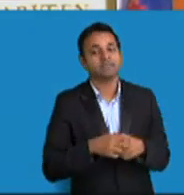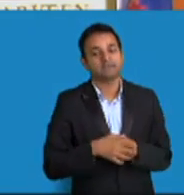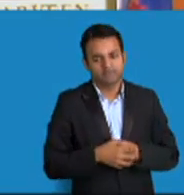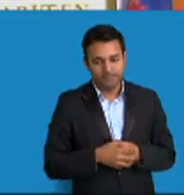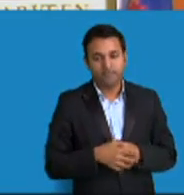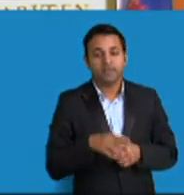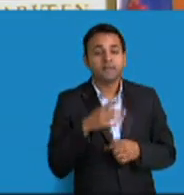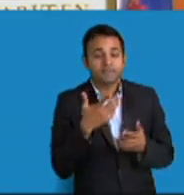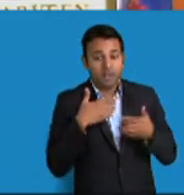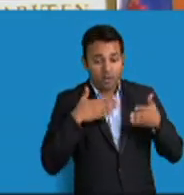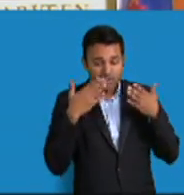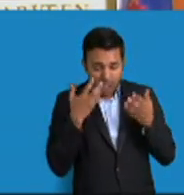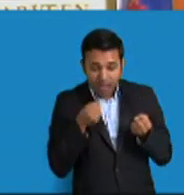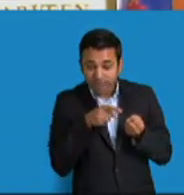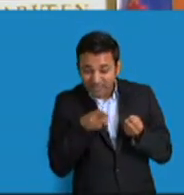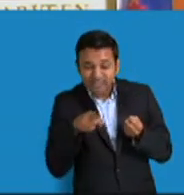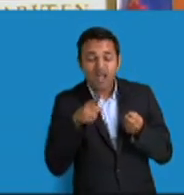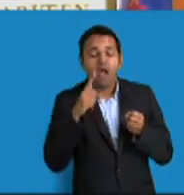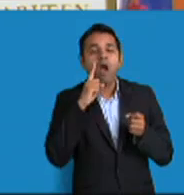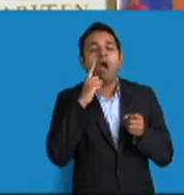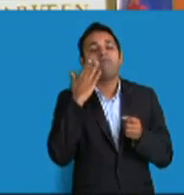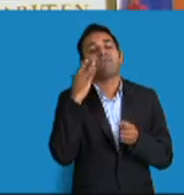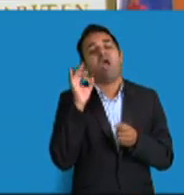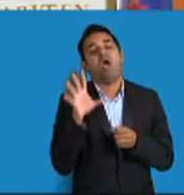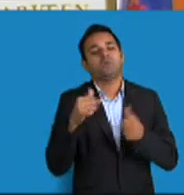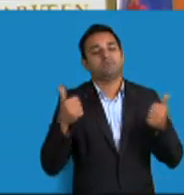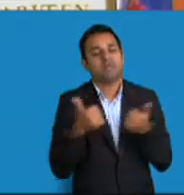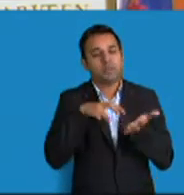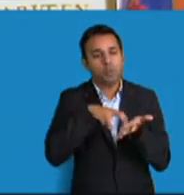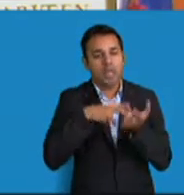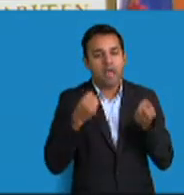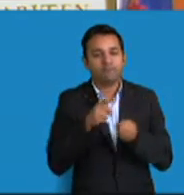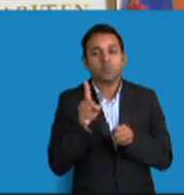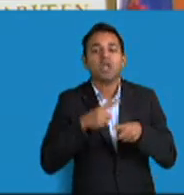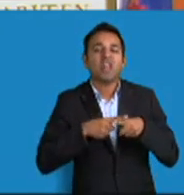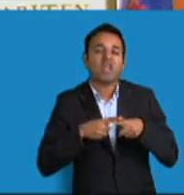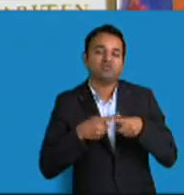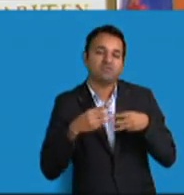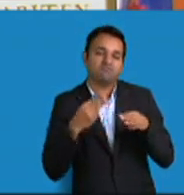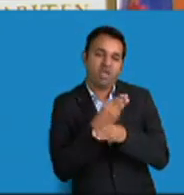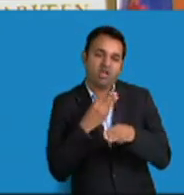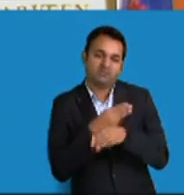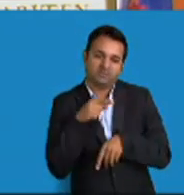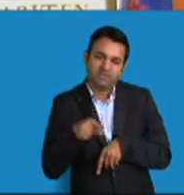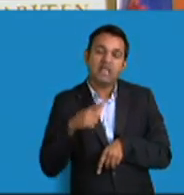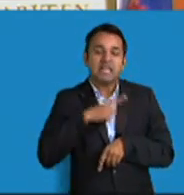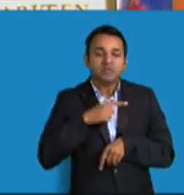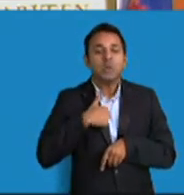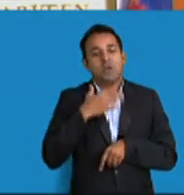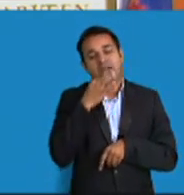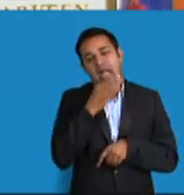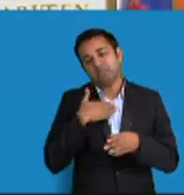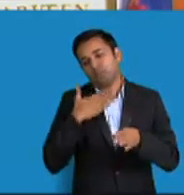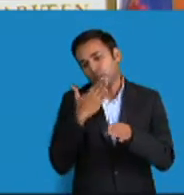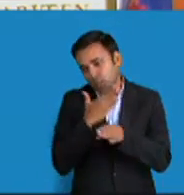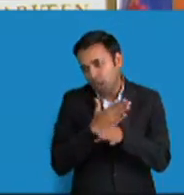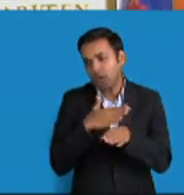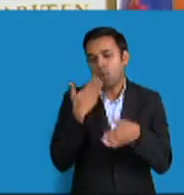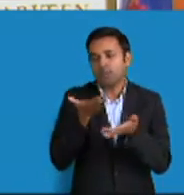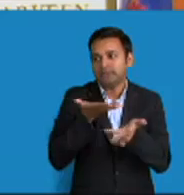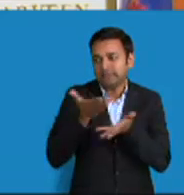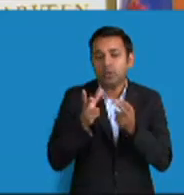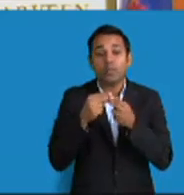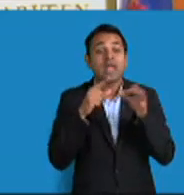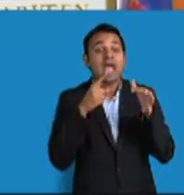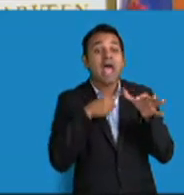And therefore, Madam Speaker, we worked very closely with our education partner, the AGAP, part of DFED, to develop a